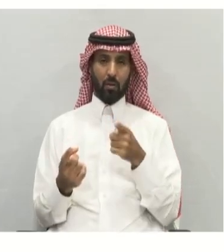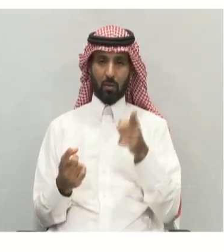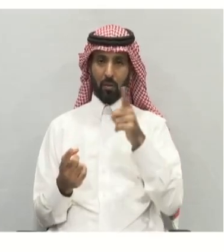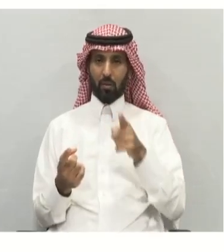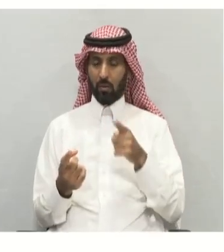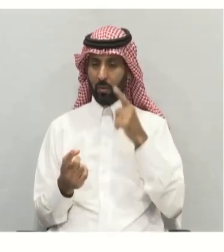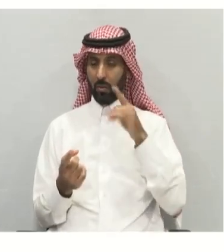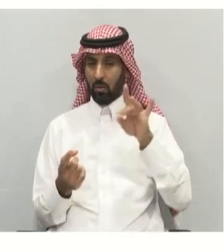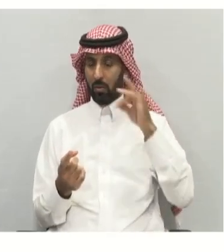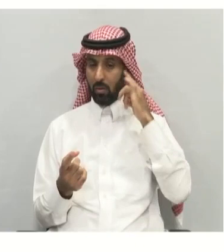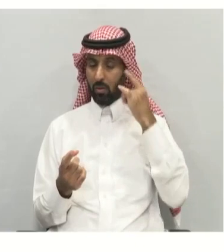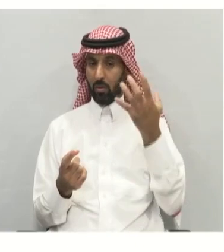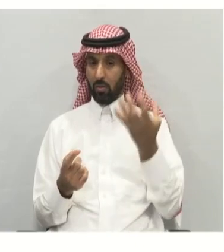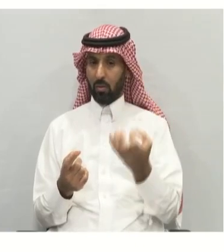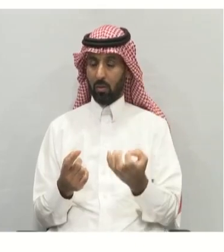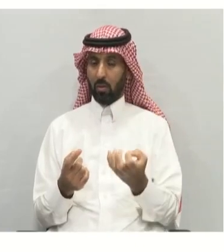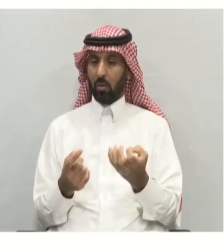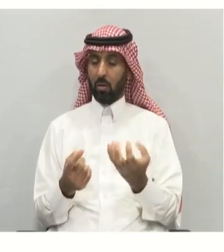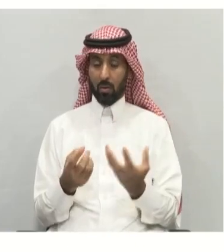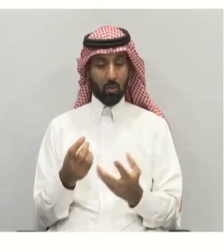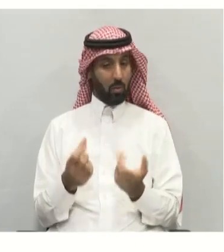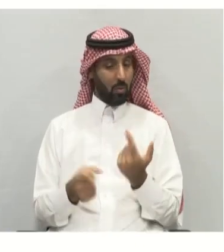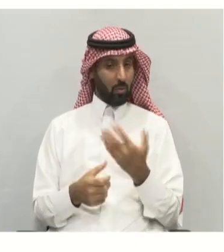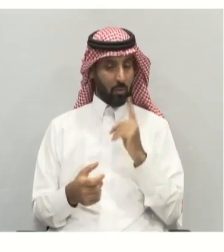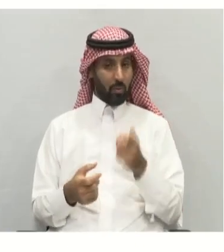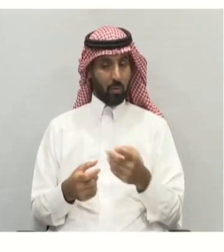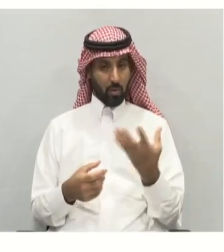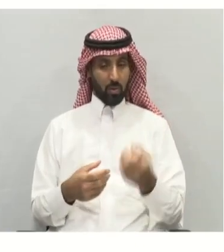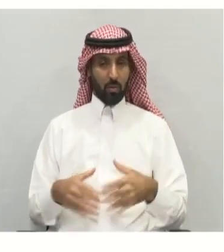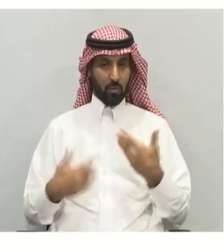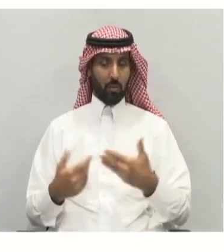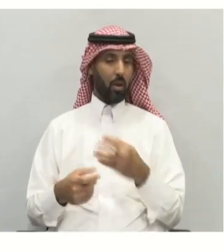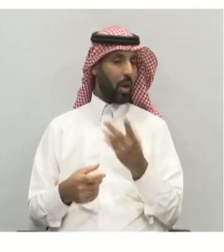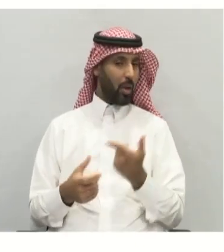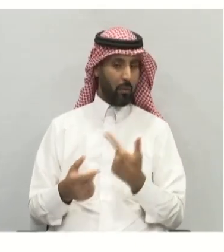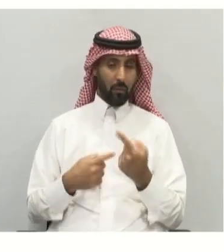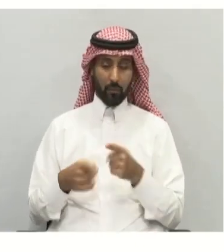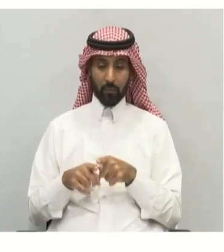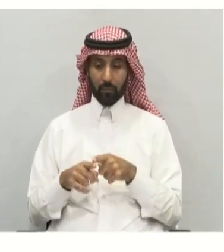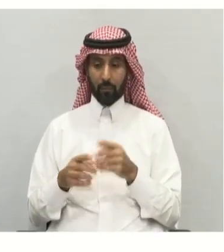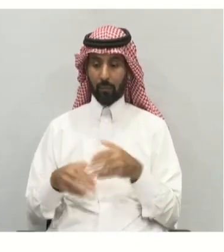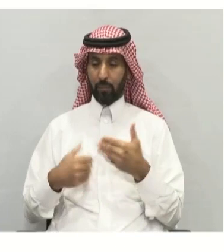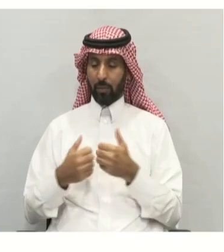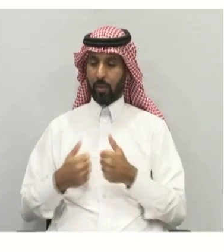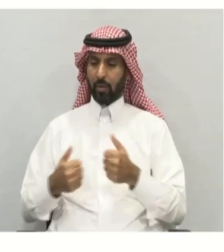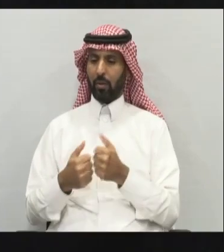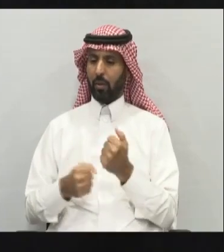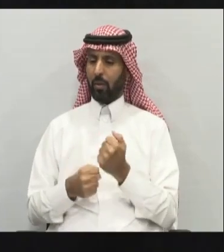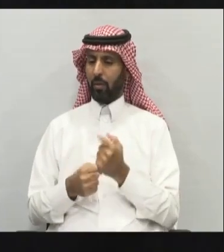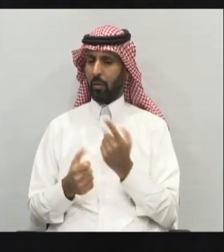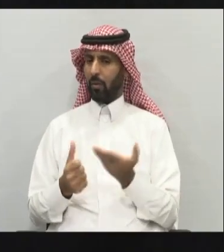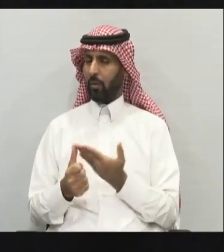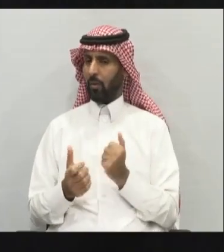choose a holiday and discuss it with a partner and compare how to celebrate the holiday with your families. And we found it